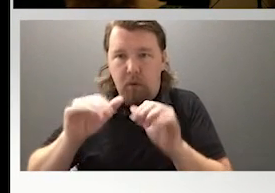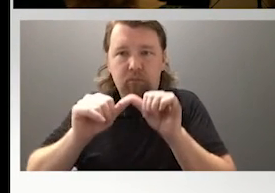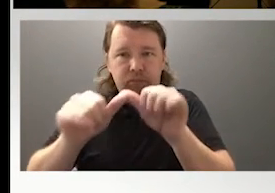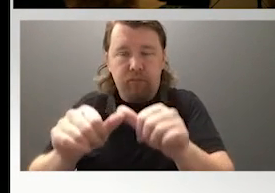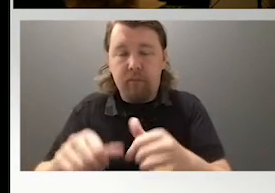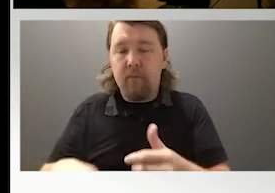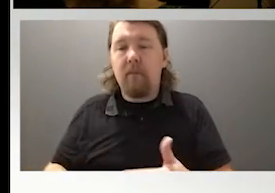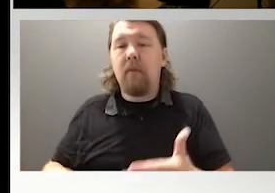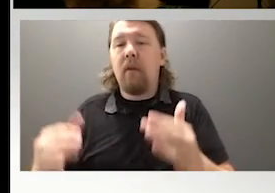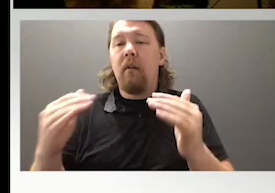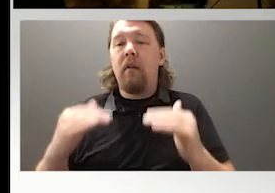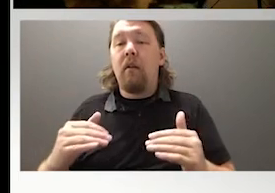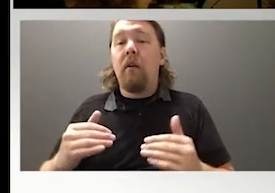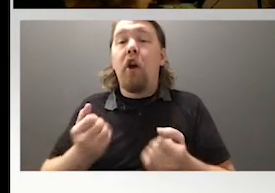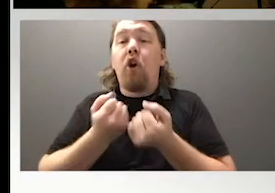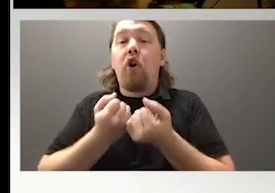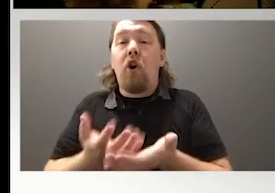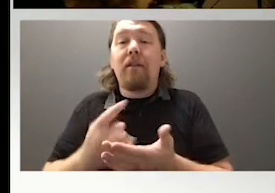causes severe